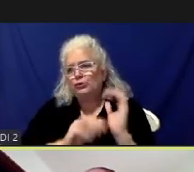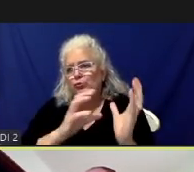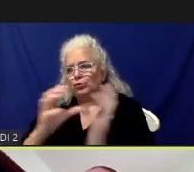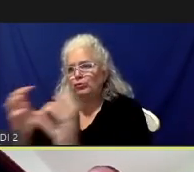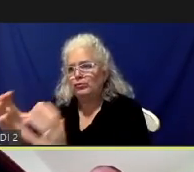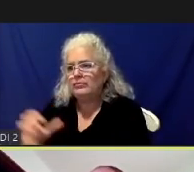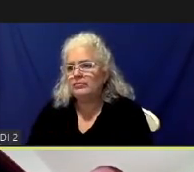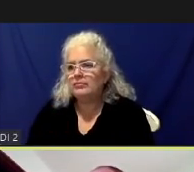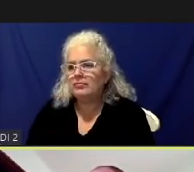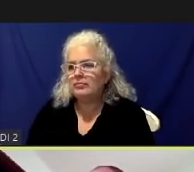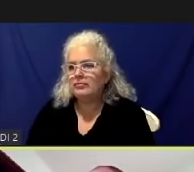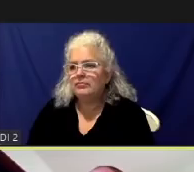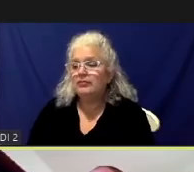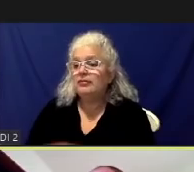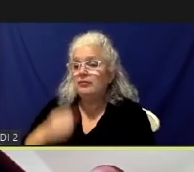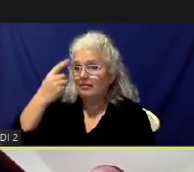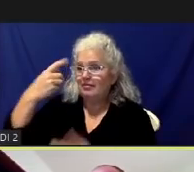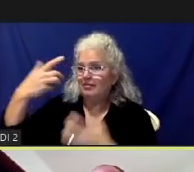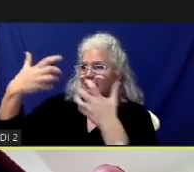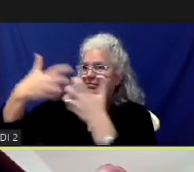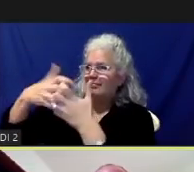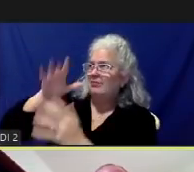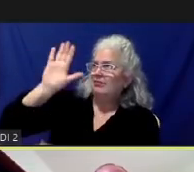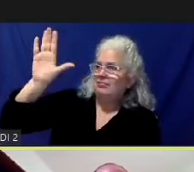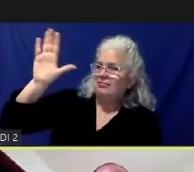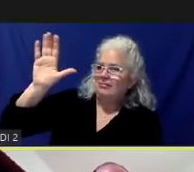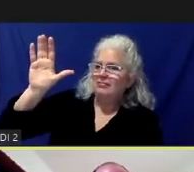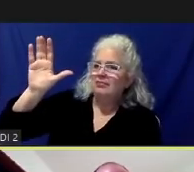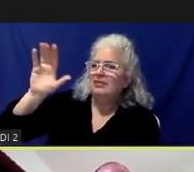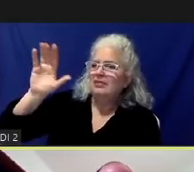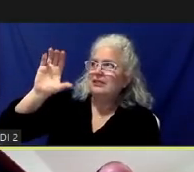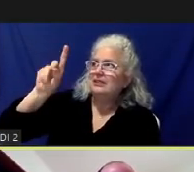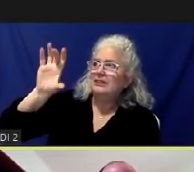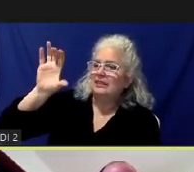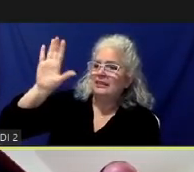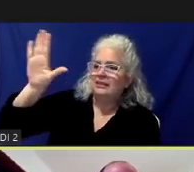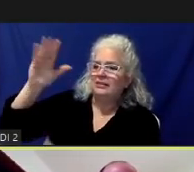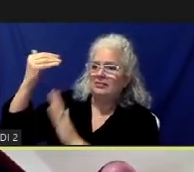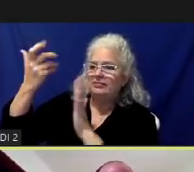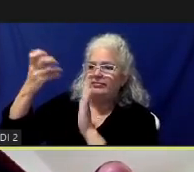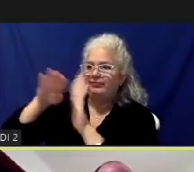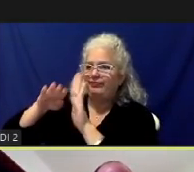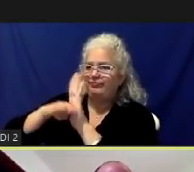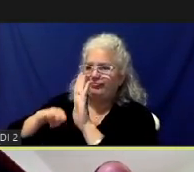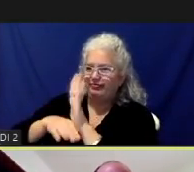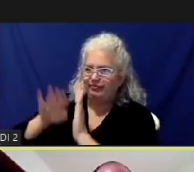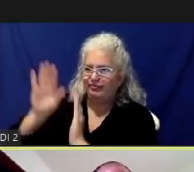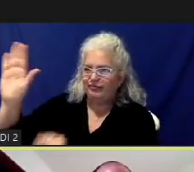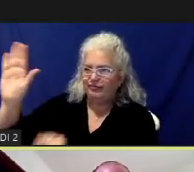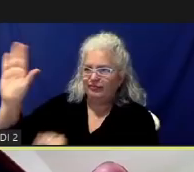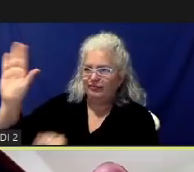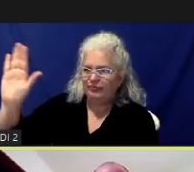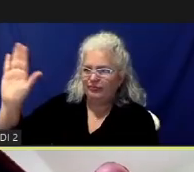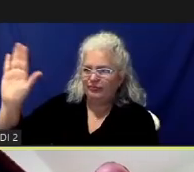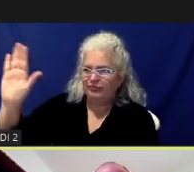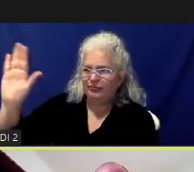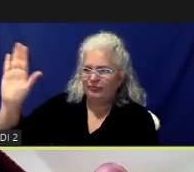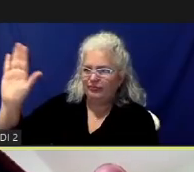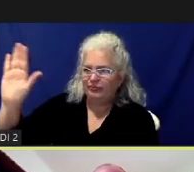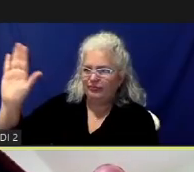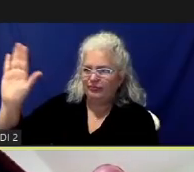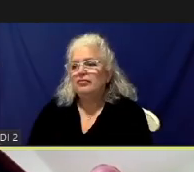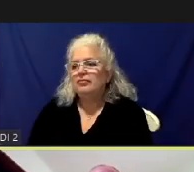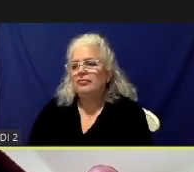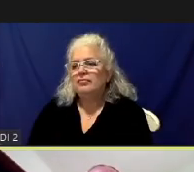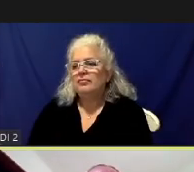1B, 1C that's being described on a national level. Then there's tiers that are being described on a state level. So